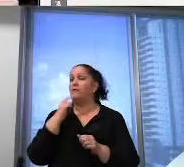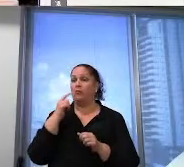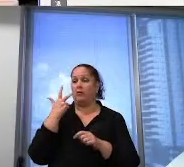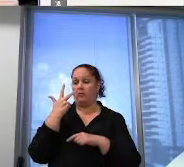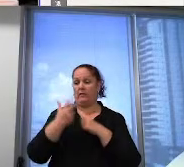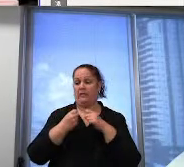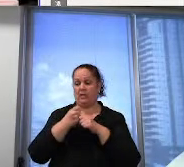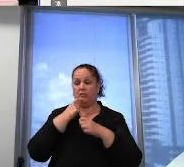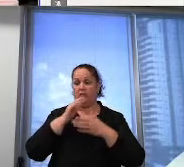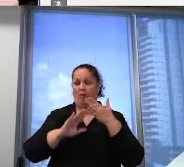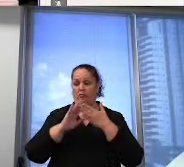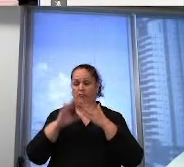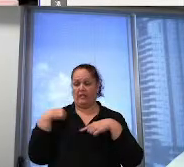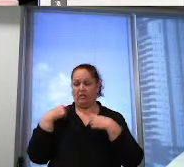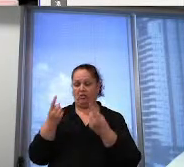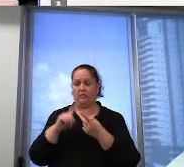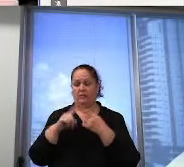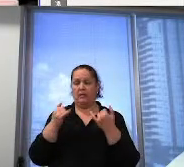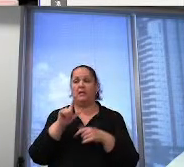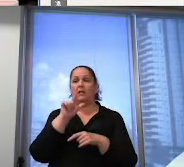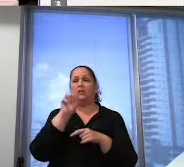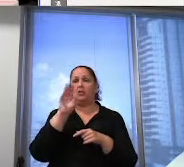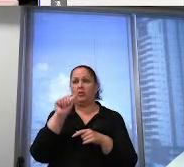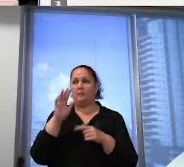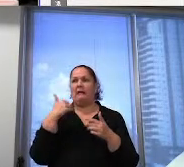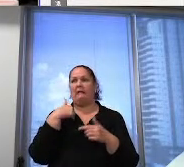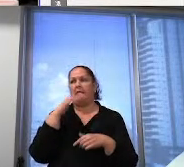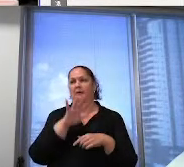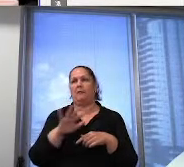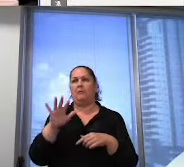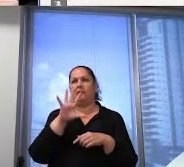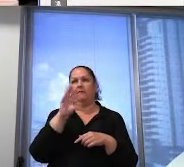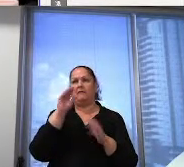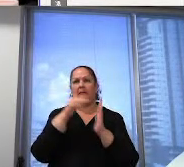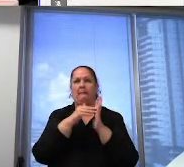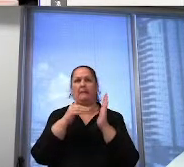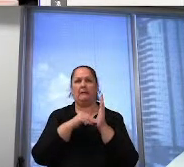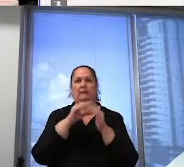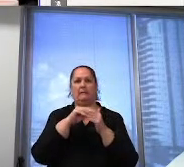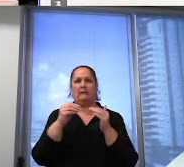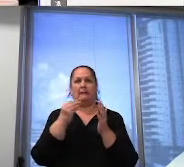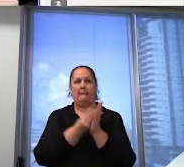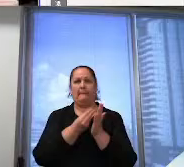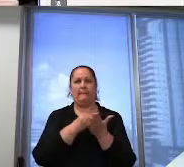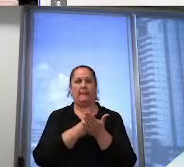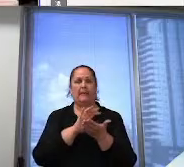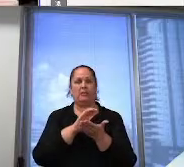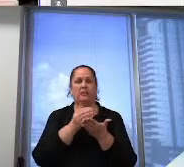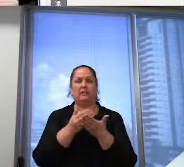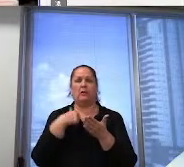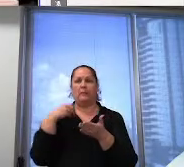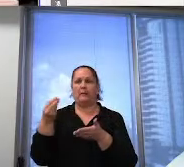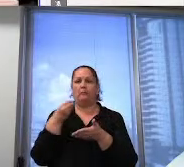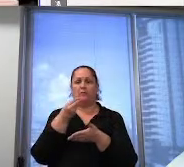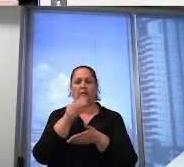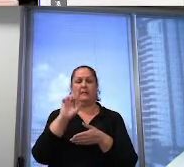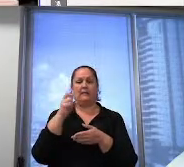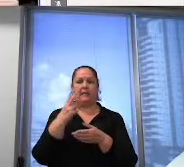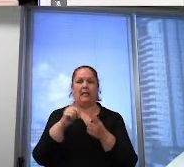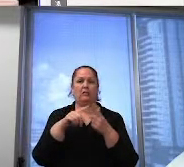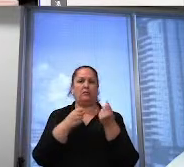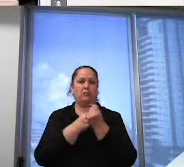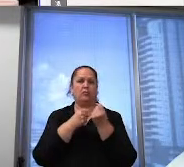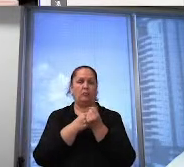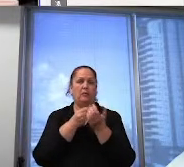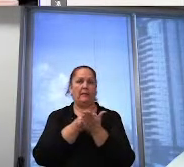The first 3 years of operations, Luma had approximately a $50 million budget. We were being provided